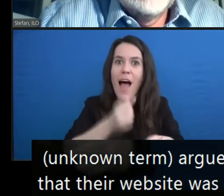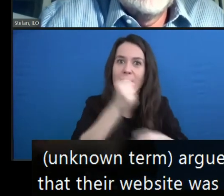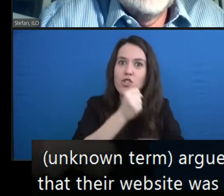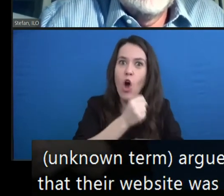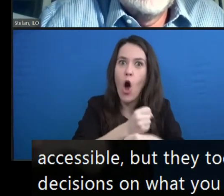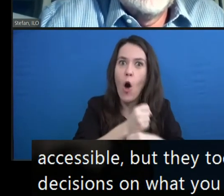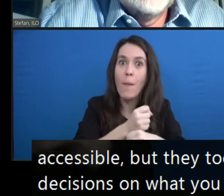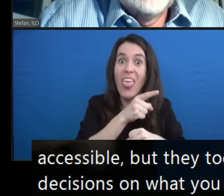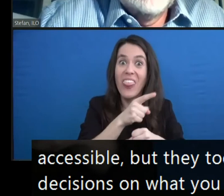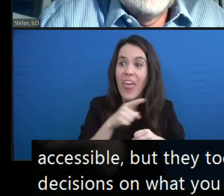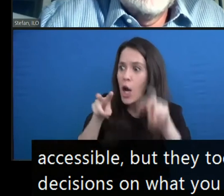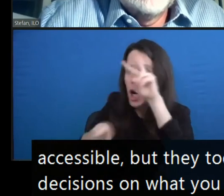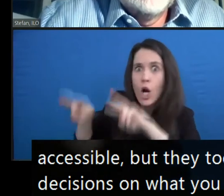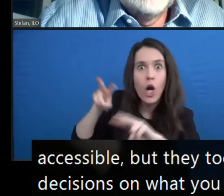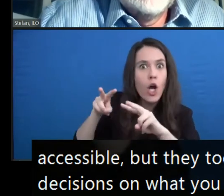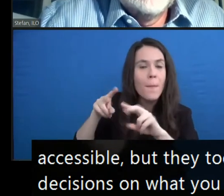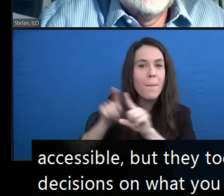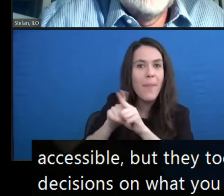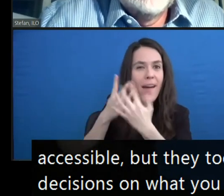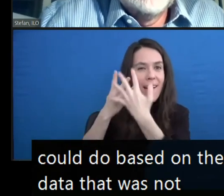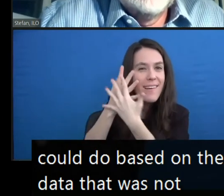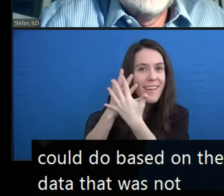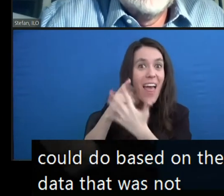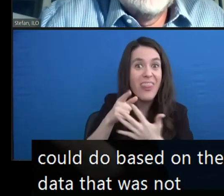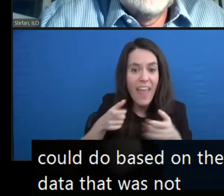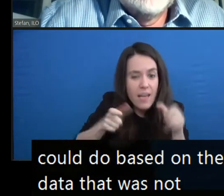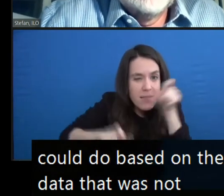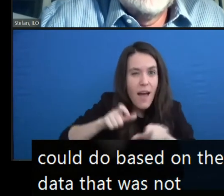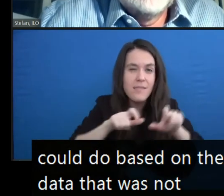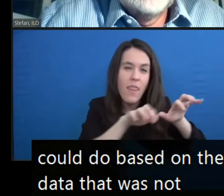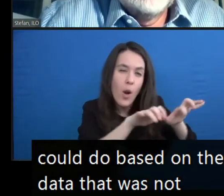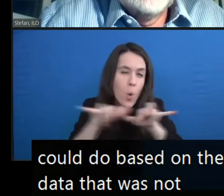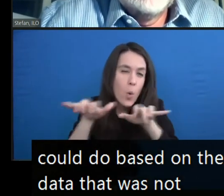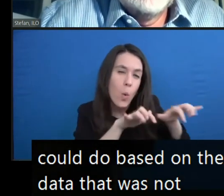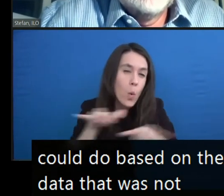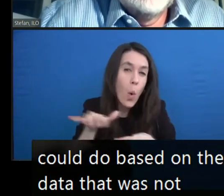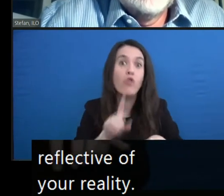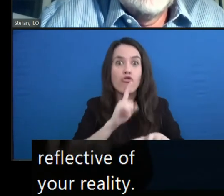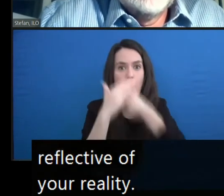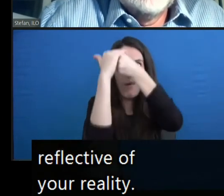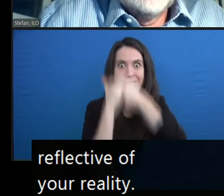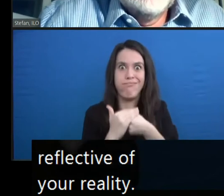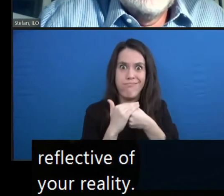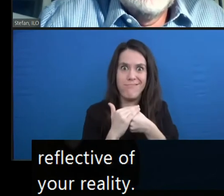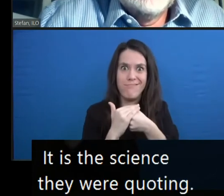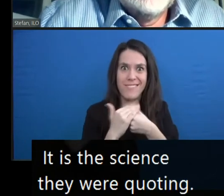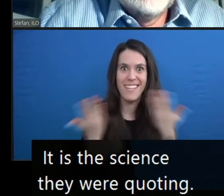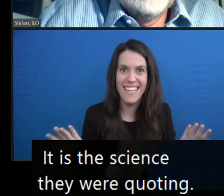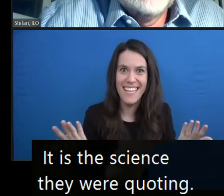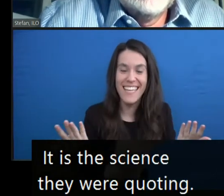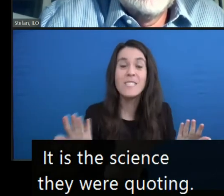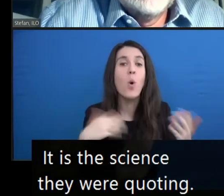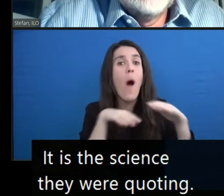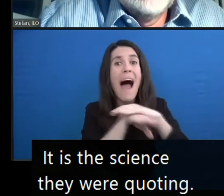right? They it's the science they were quoting at the heart of it that was part of the issue. So accessibility is hugely